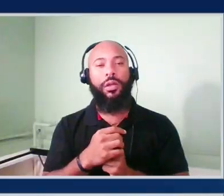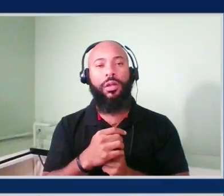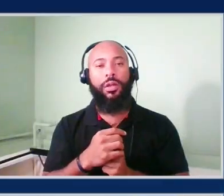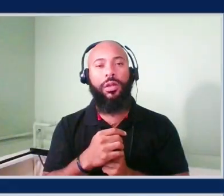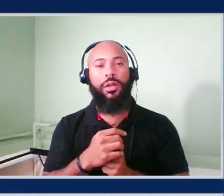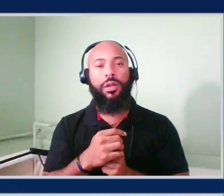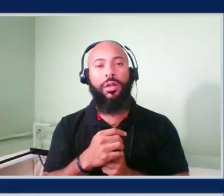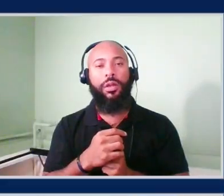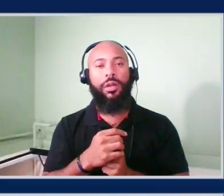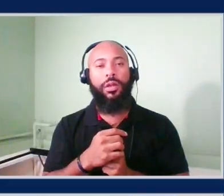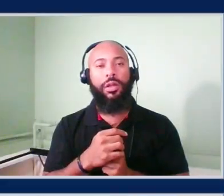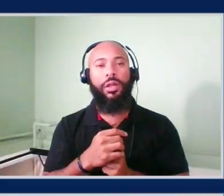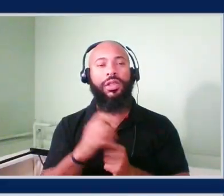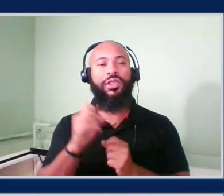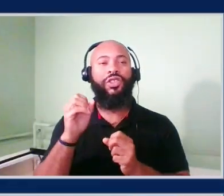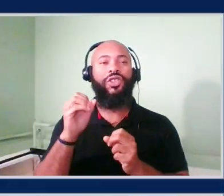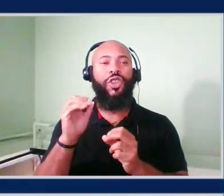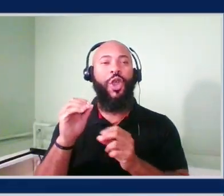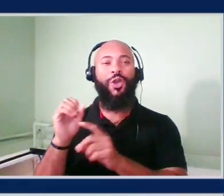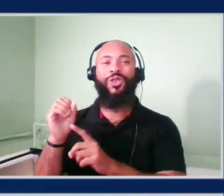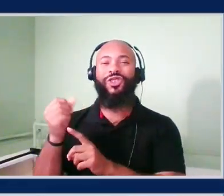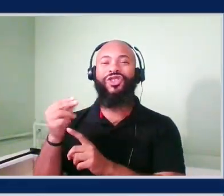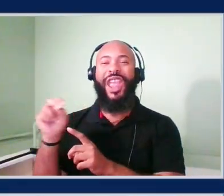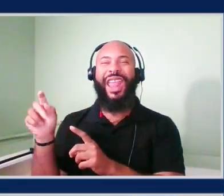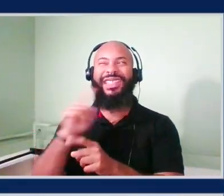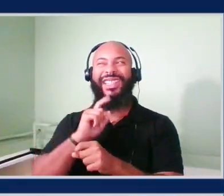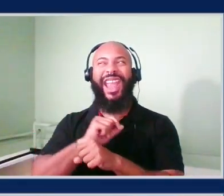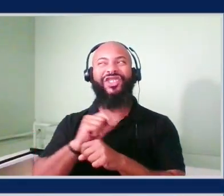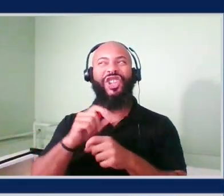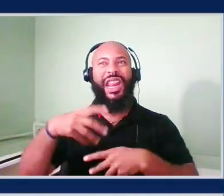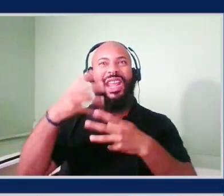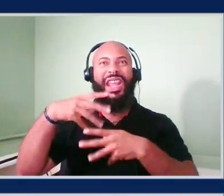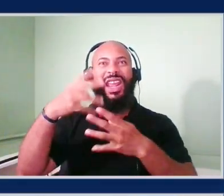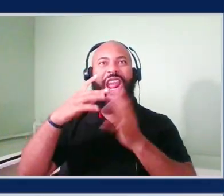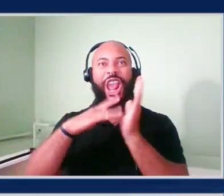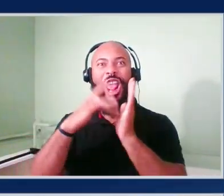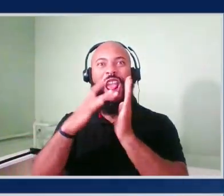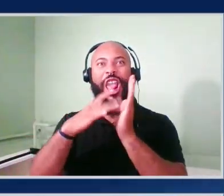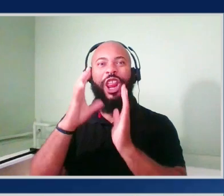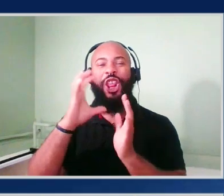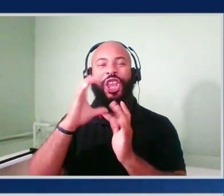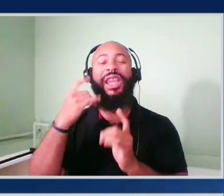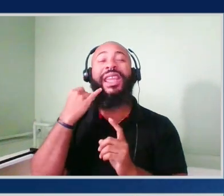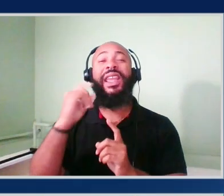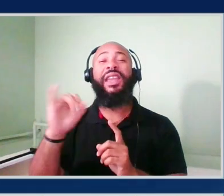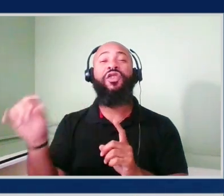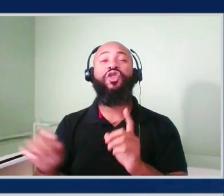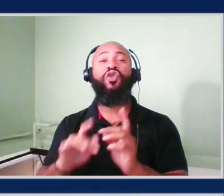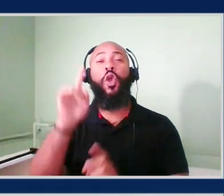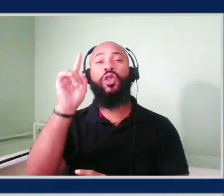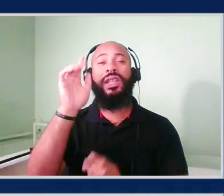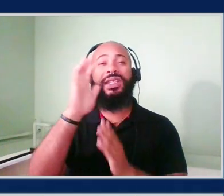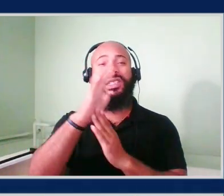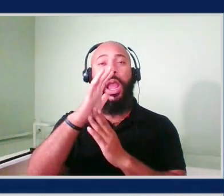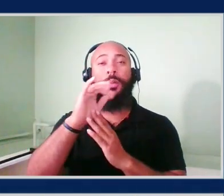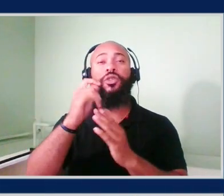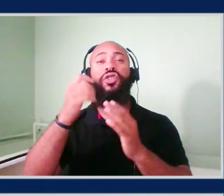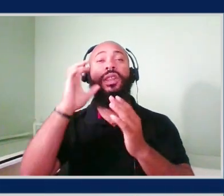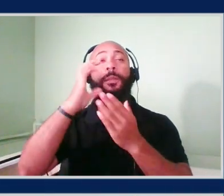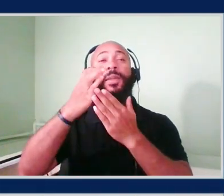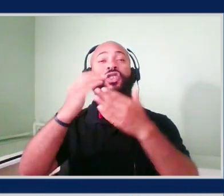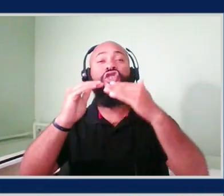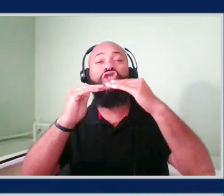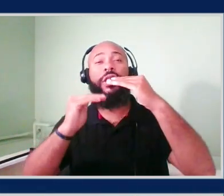we're just actually so Shannon's frantically looking it up. If you scroll to the top there, Shannon. Yes. Just below the picture, there's a demo